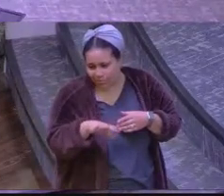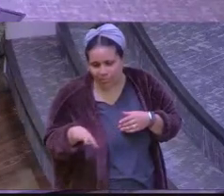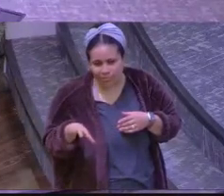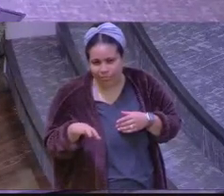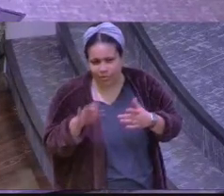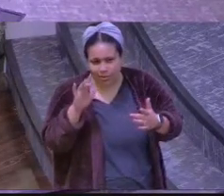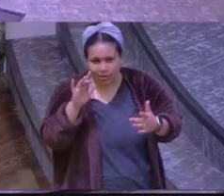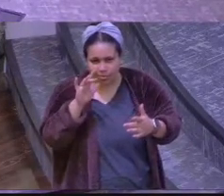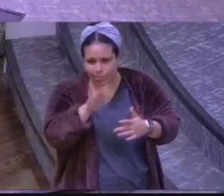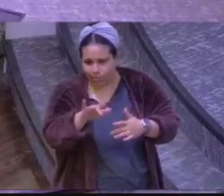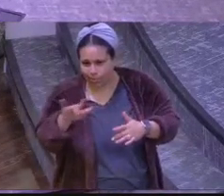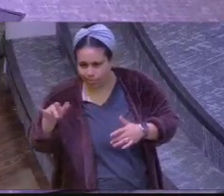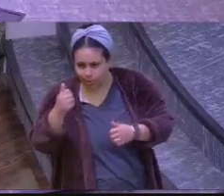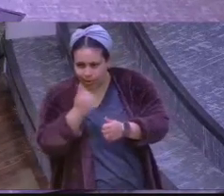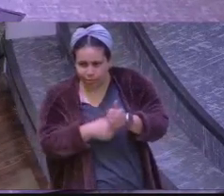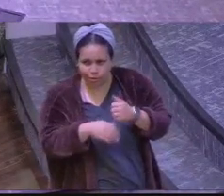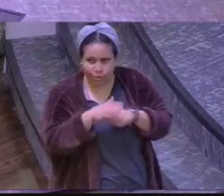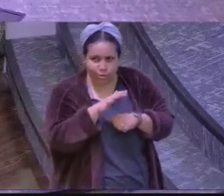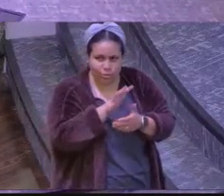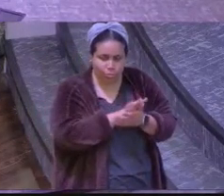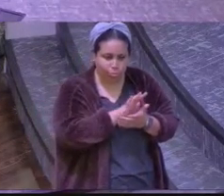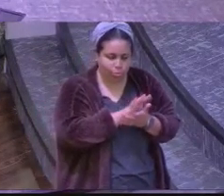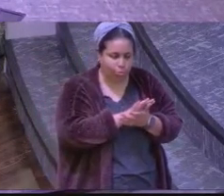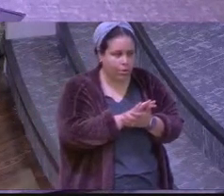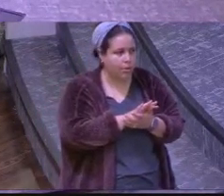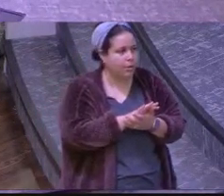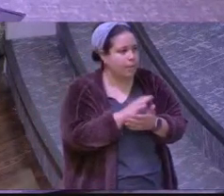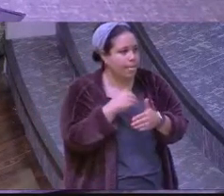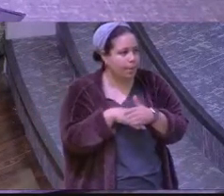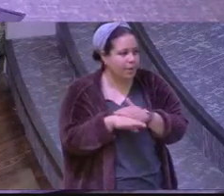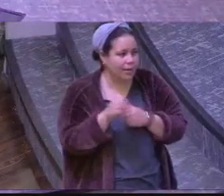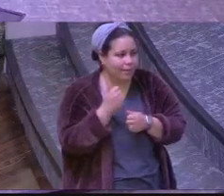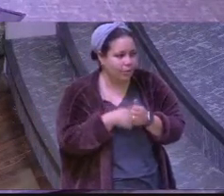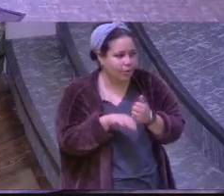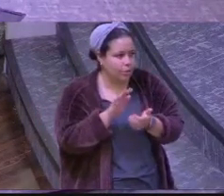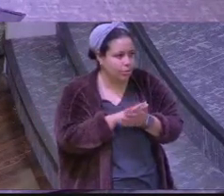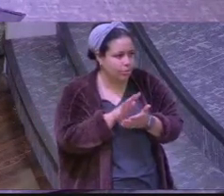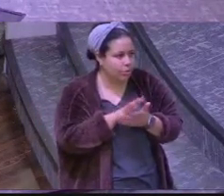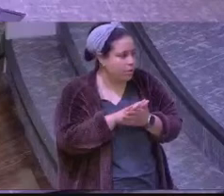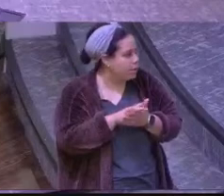school. Now, if you go back to the initiative page, yes,